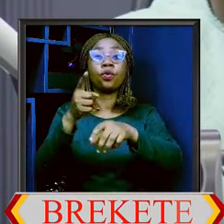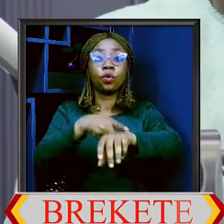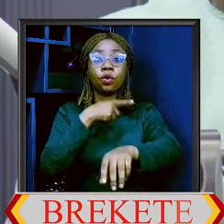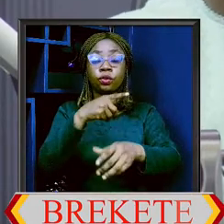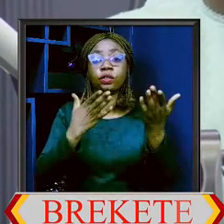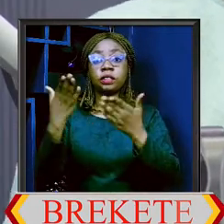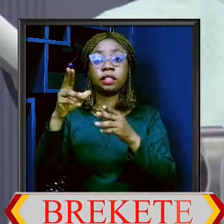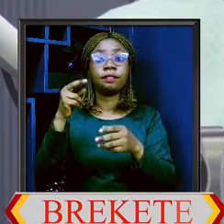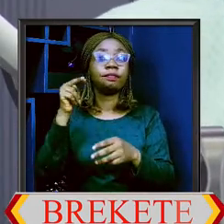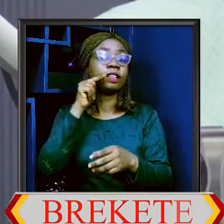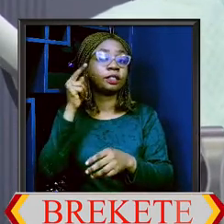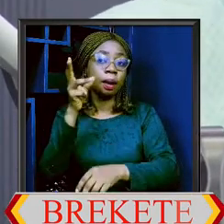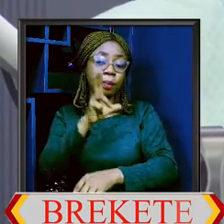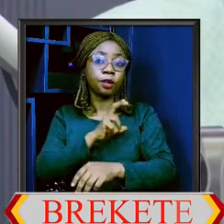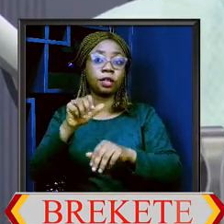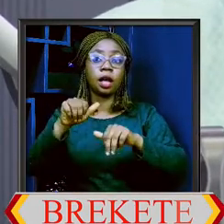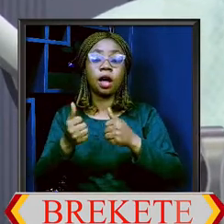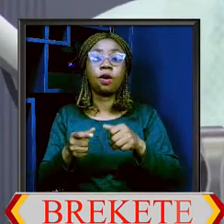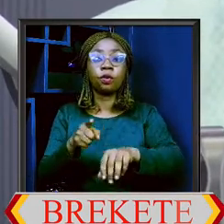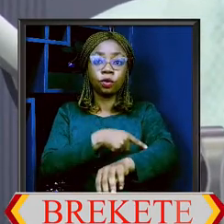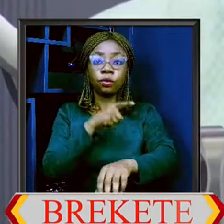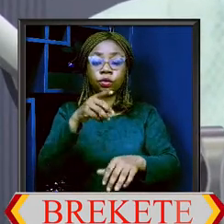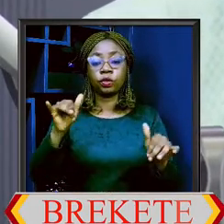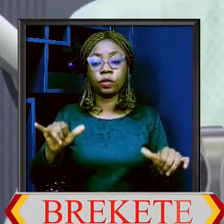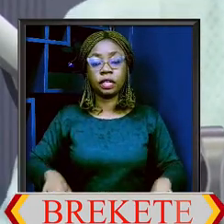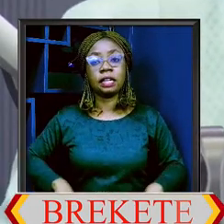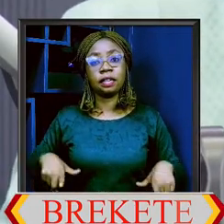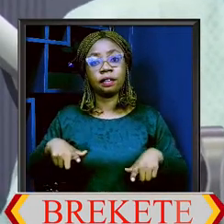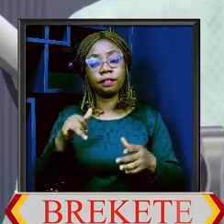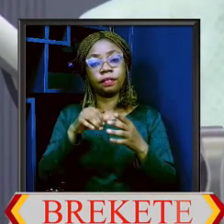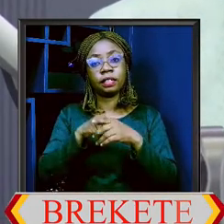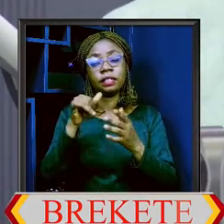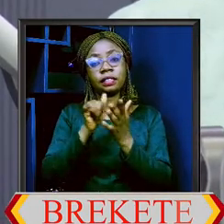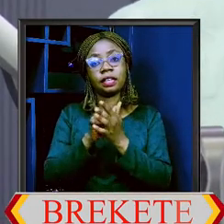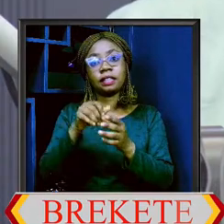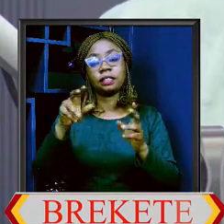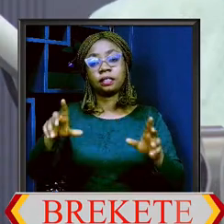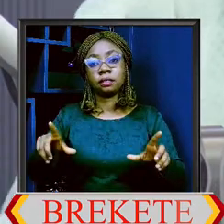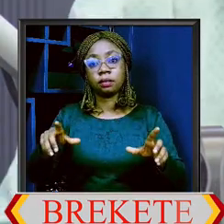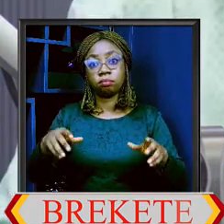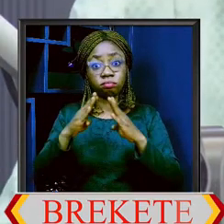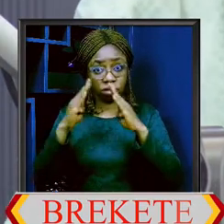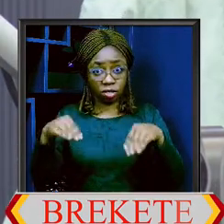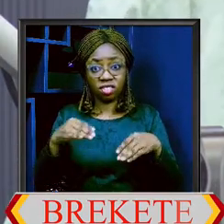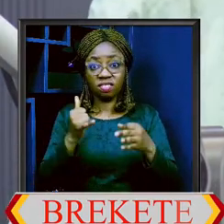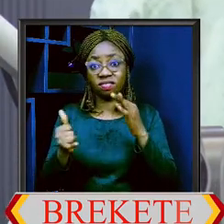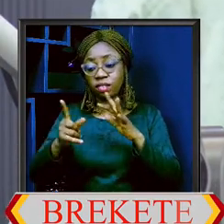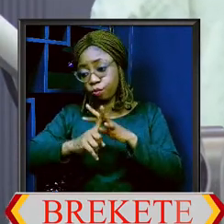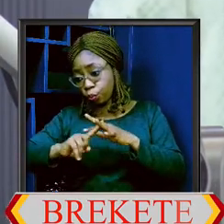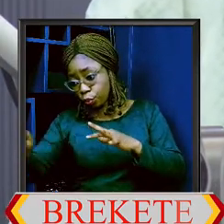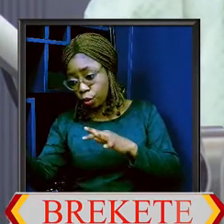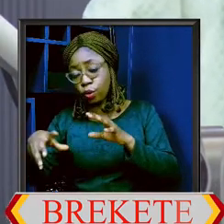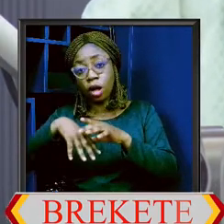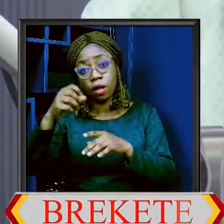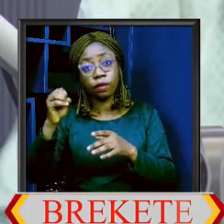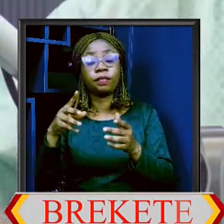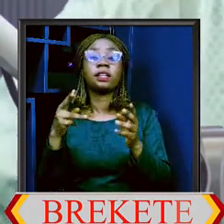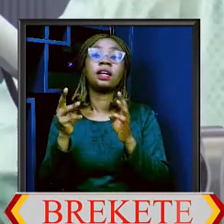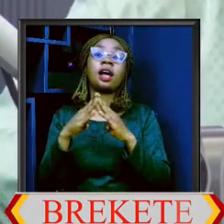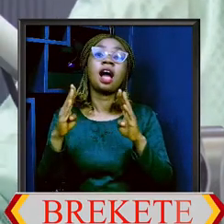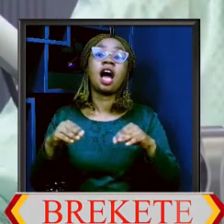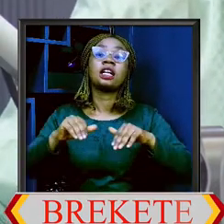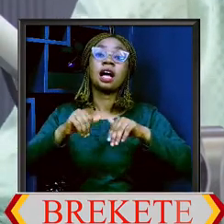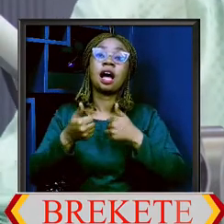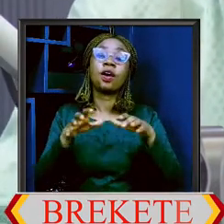Nigerian police how long you don't leave for that house if they don't eject you out of the house when they eject you out of the